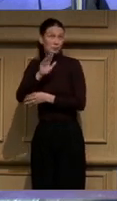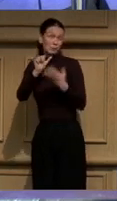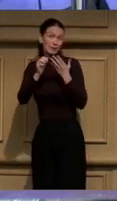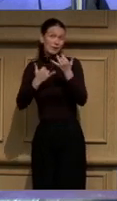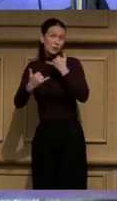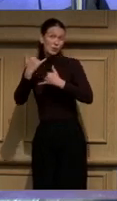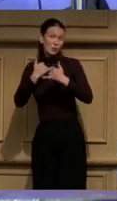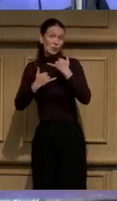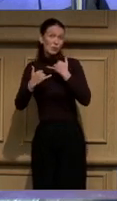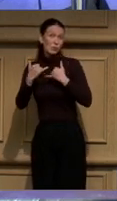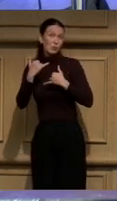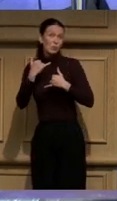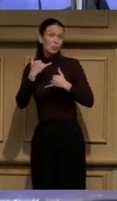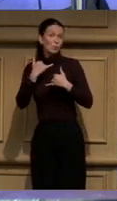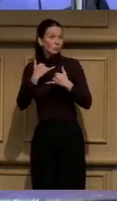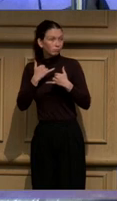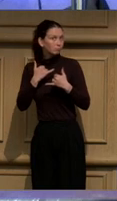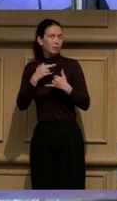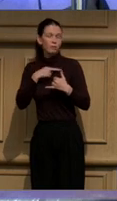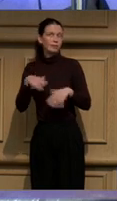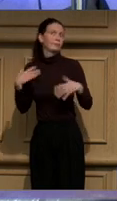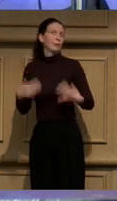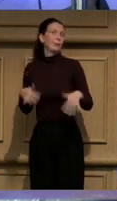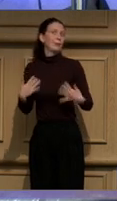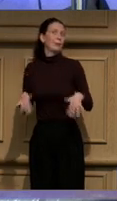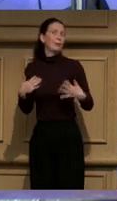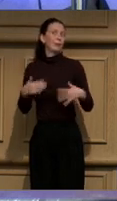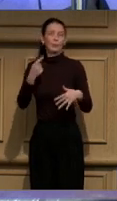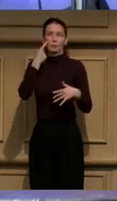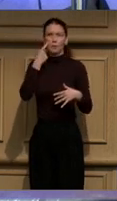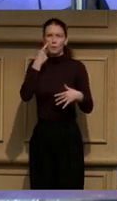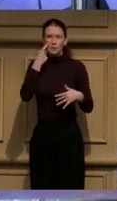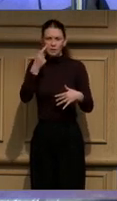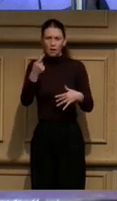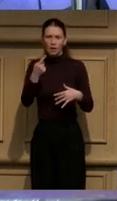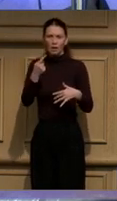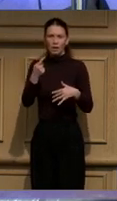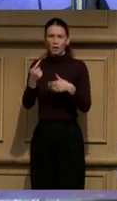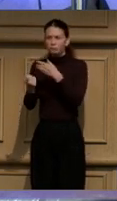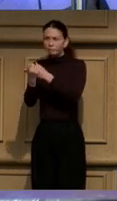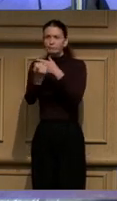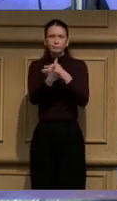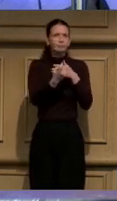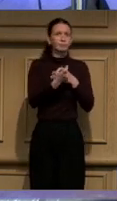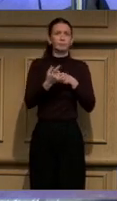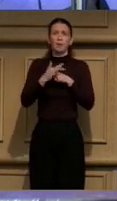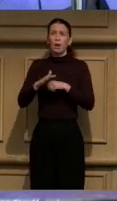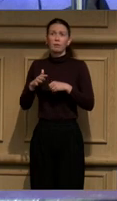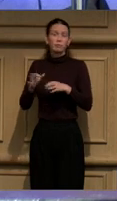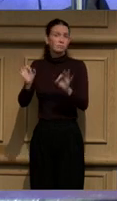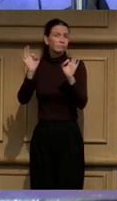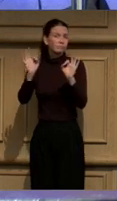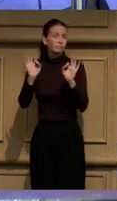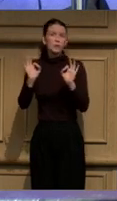6 years ago, it's incredible to see the emergence of successive generations of excellent Irish